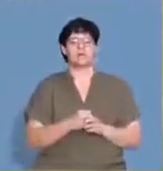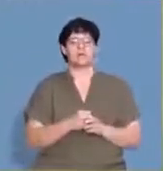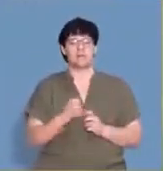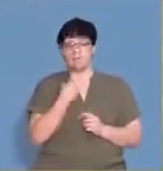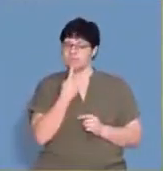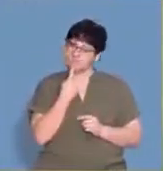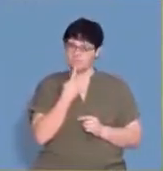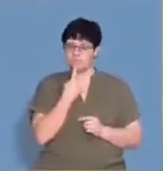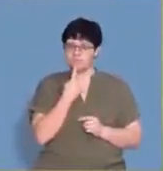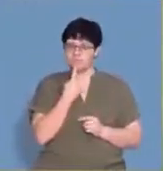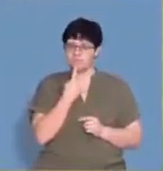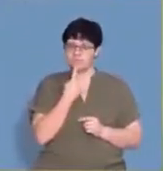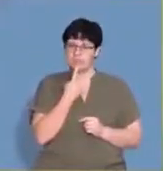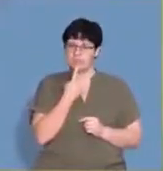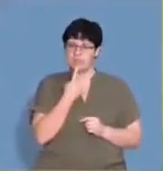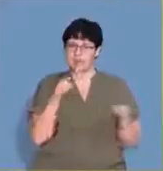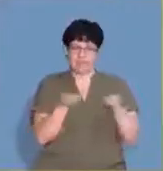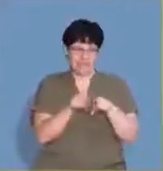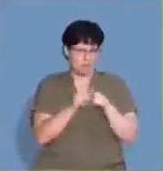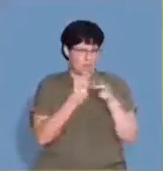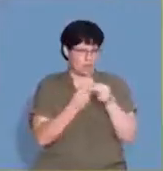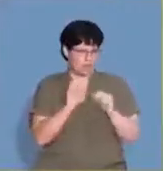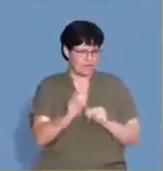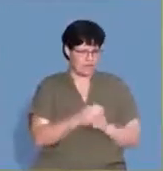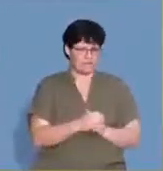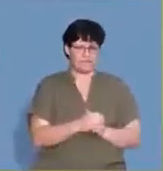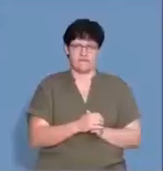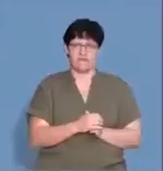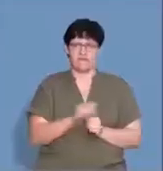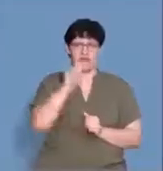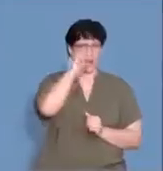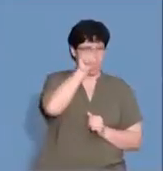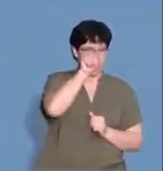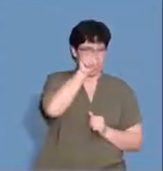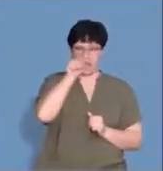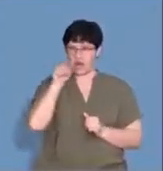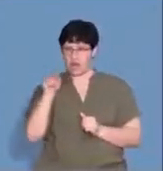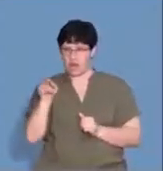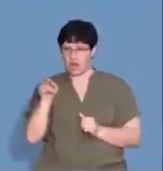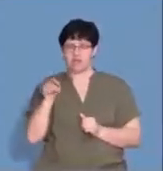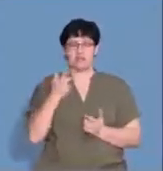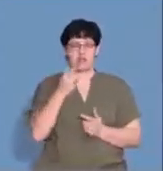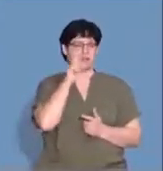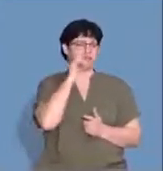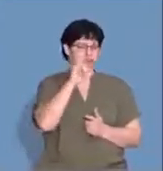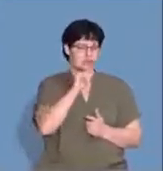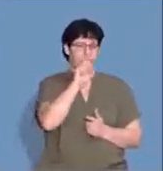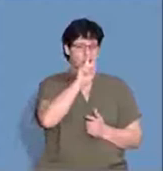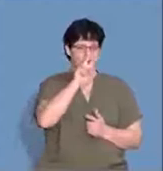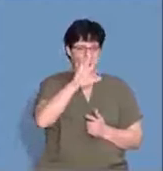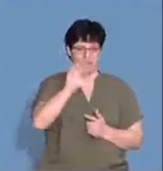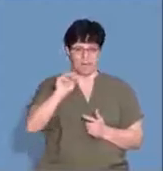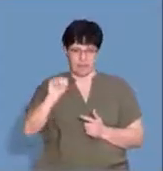I basically say to myself, are they in the same unit? So I always like all my measurements to be in the same unit. So I'm going to check my 125